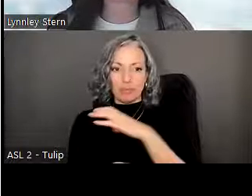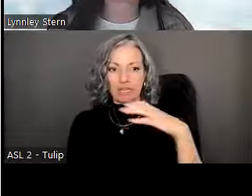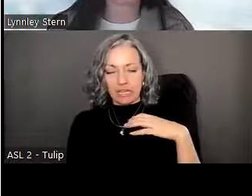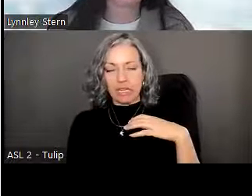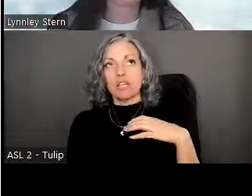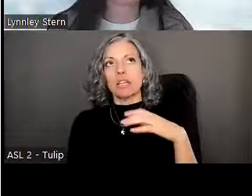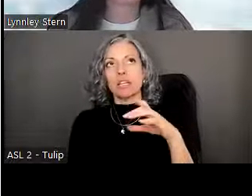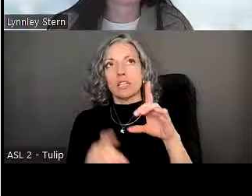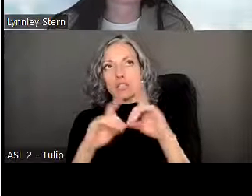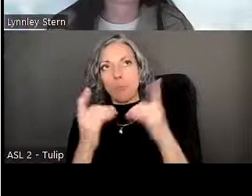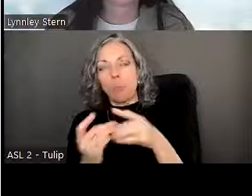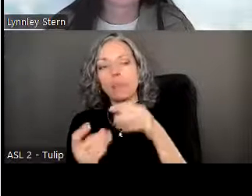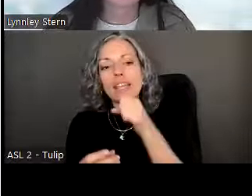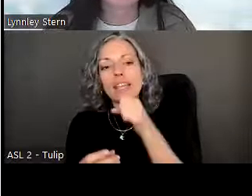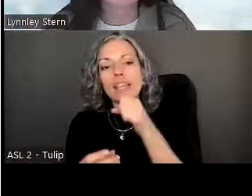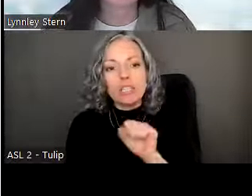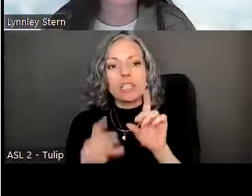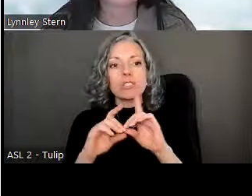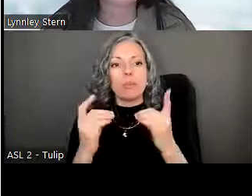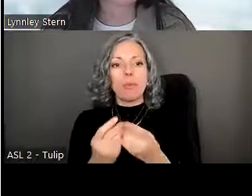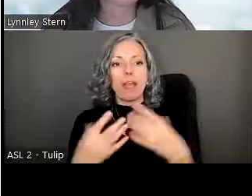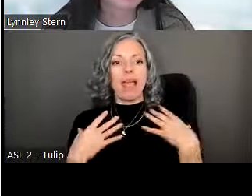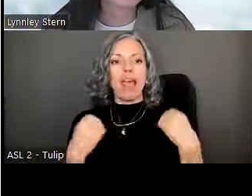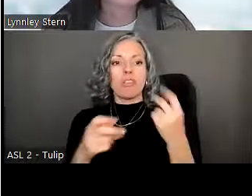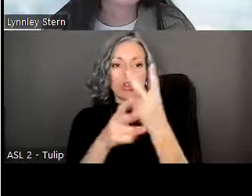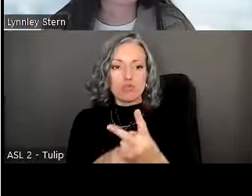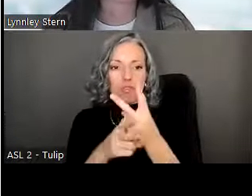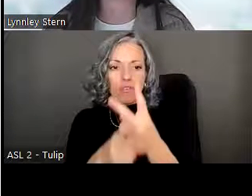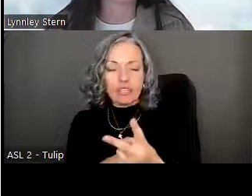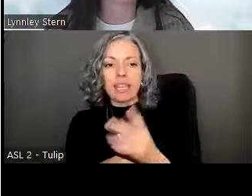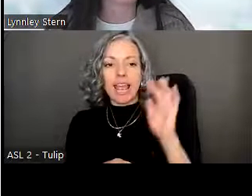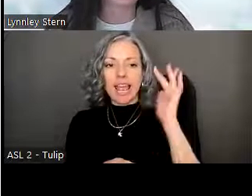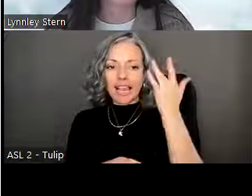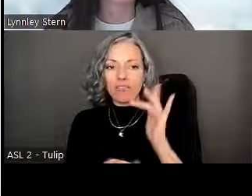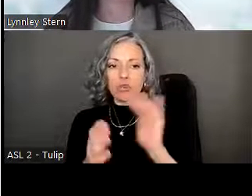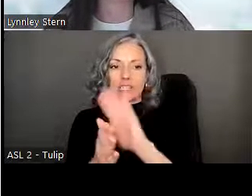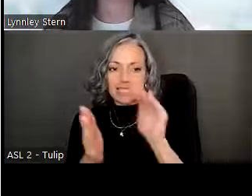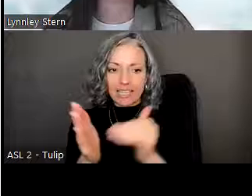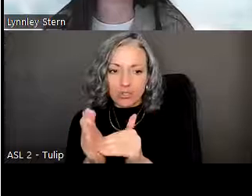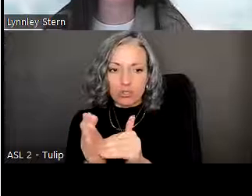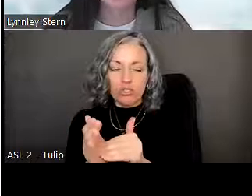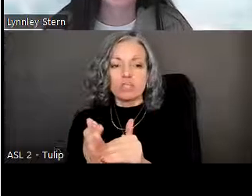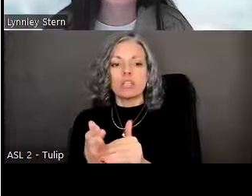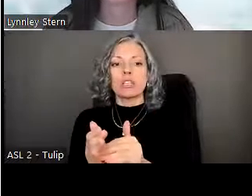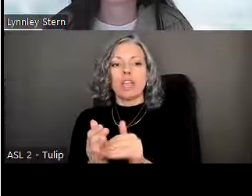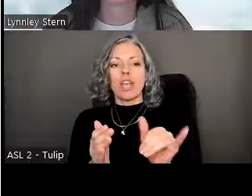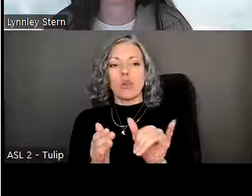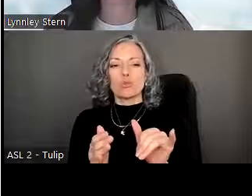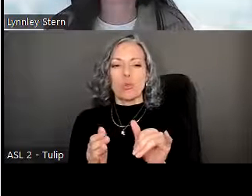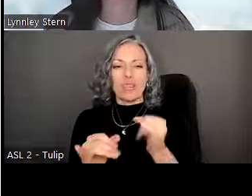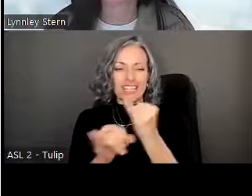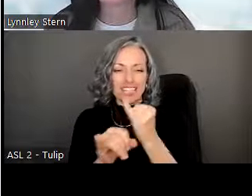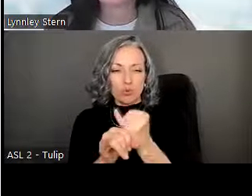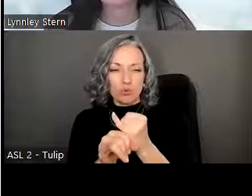Aging, Department of Healthcare Services, our California Alzheimer's Disease Centers, and our clinical experts at academic institutions who are